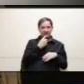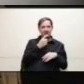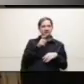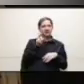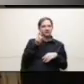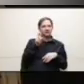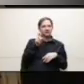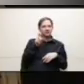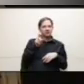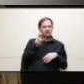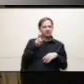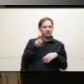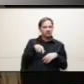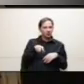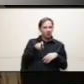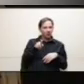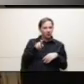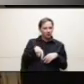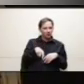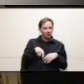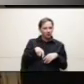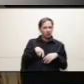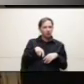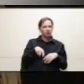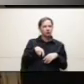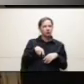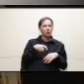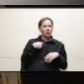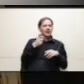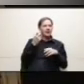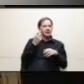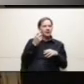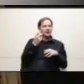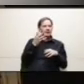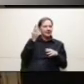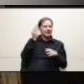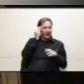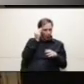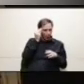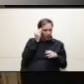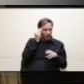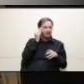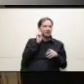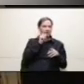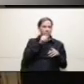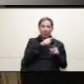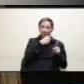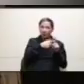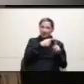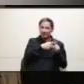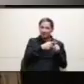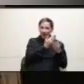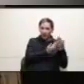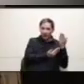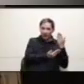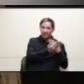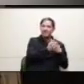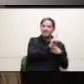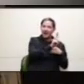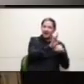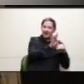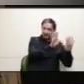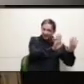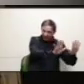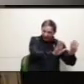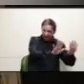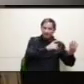to. I note that the outcome is favoring you, but I still want to go to